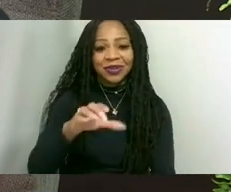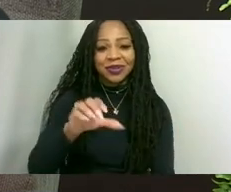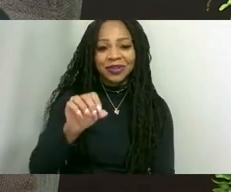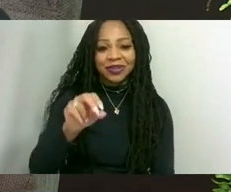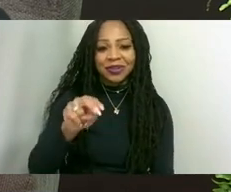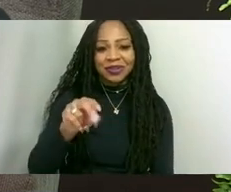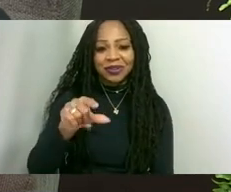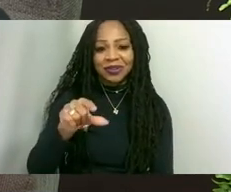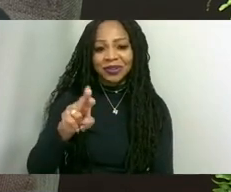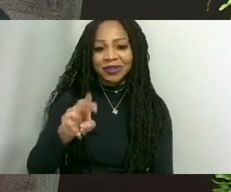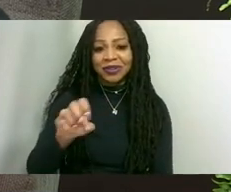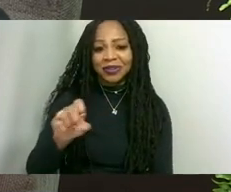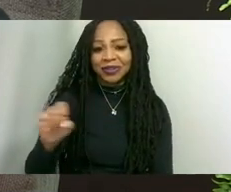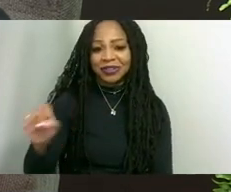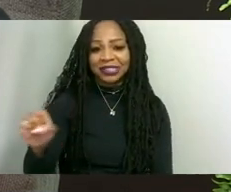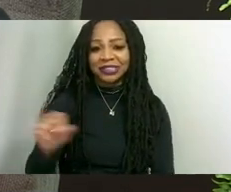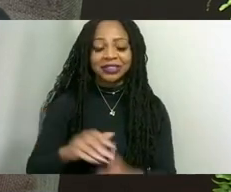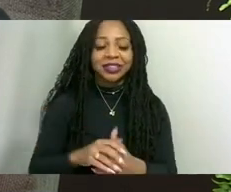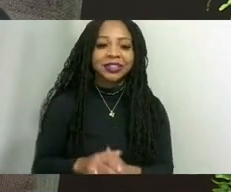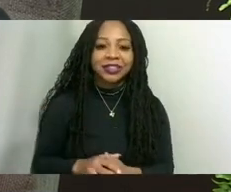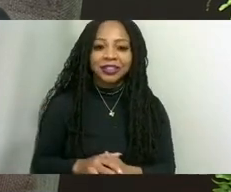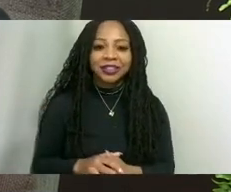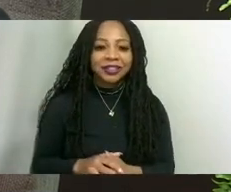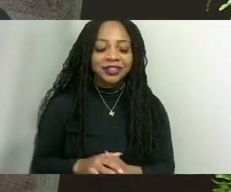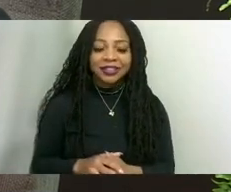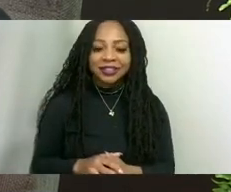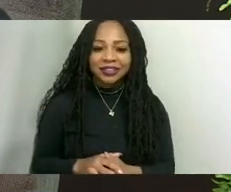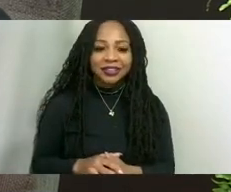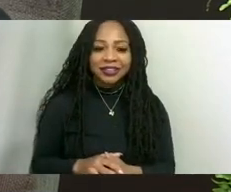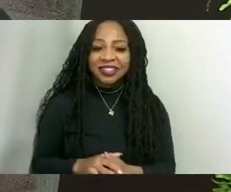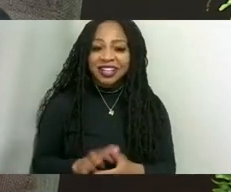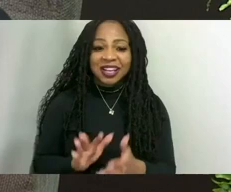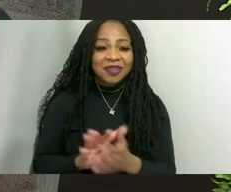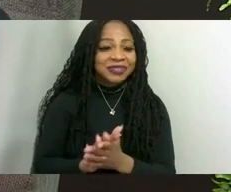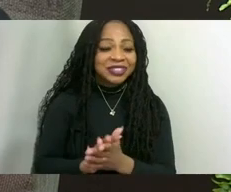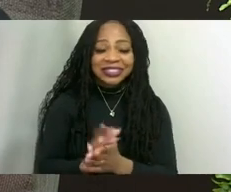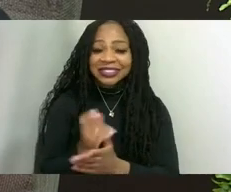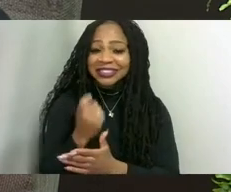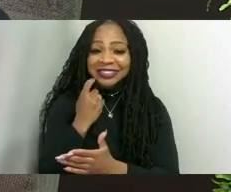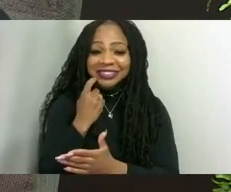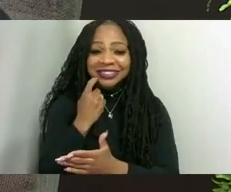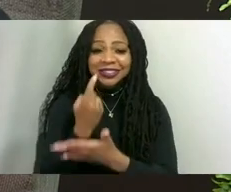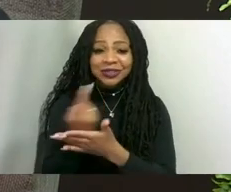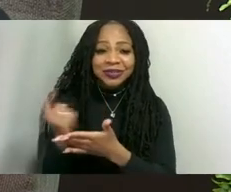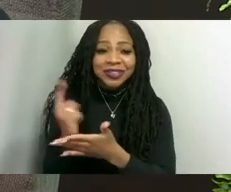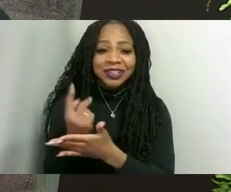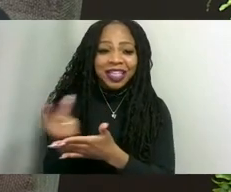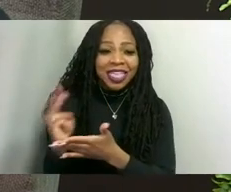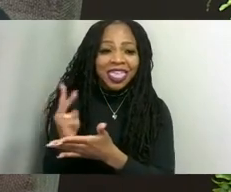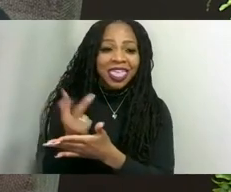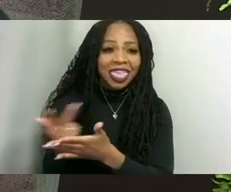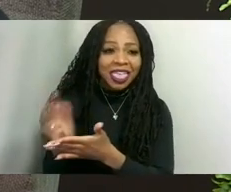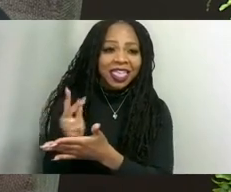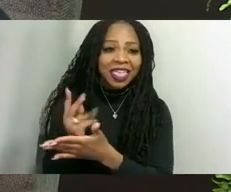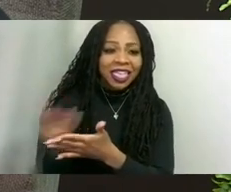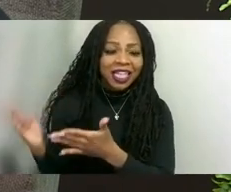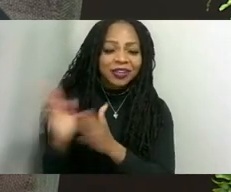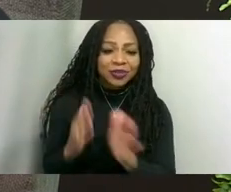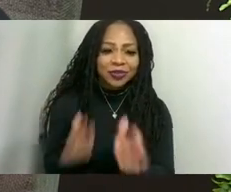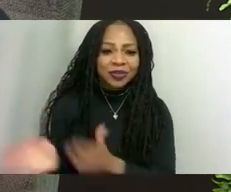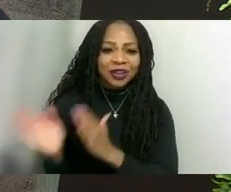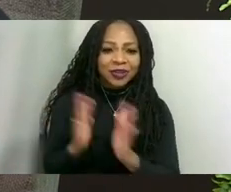has been a highlight of our last weeks in our family as we've been getting ready for today to